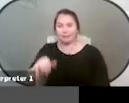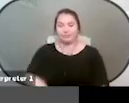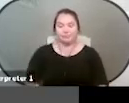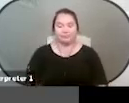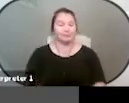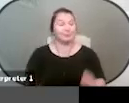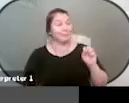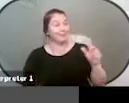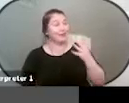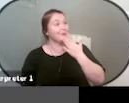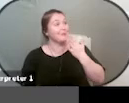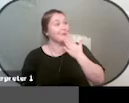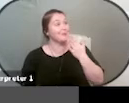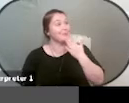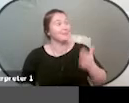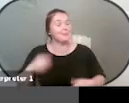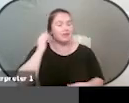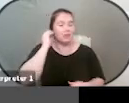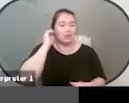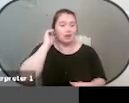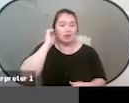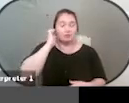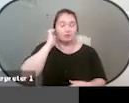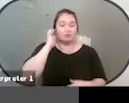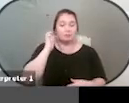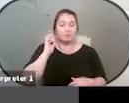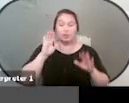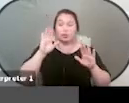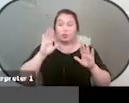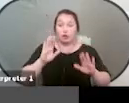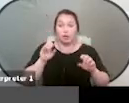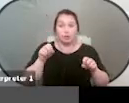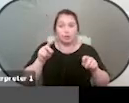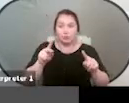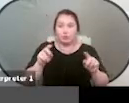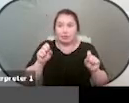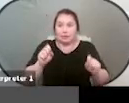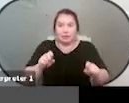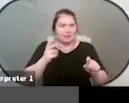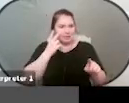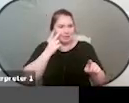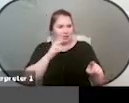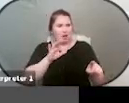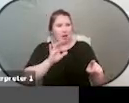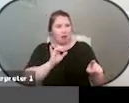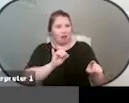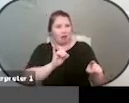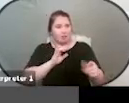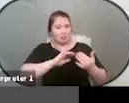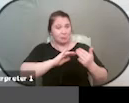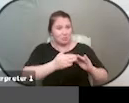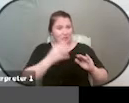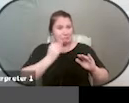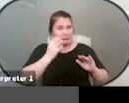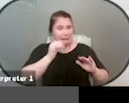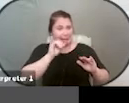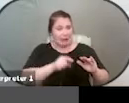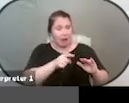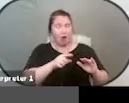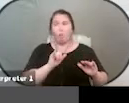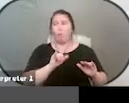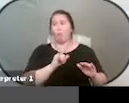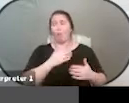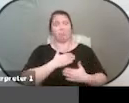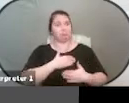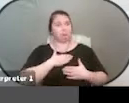Okay, thank you. What a great opportunity to get that firsthand update for the community from Kevin and the district. Really appreciate